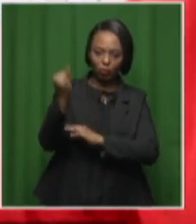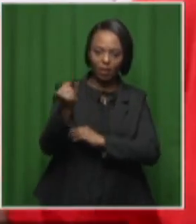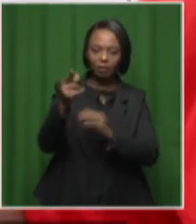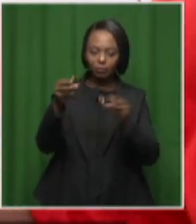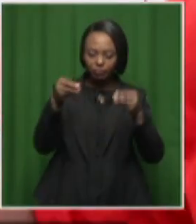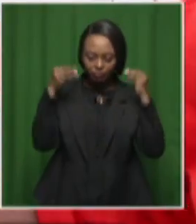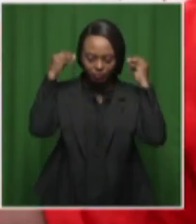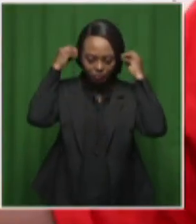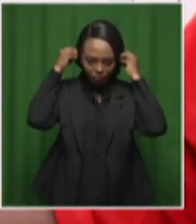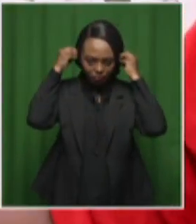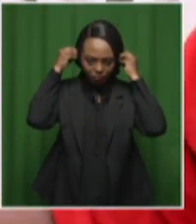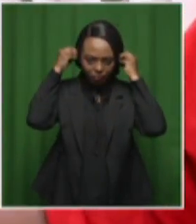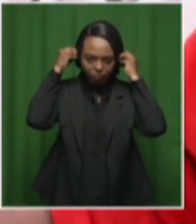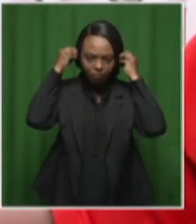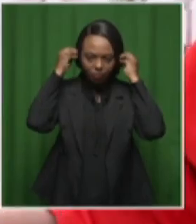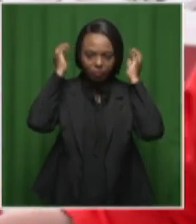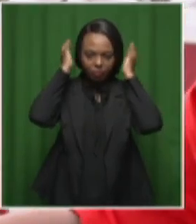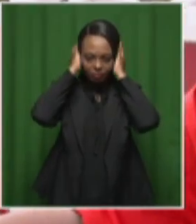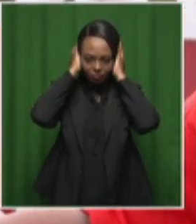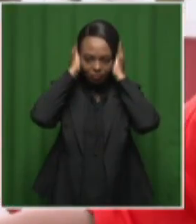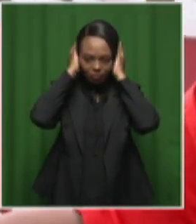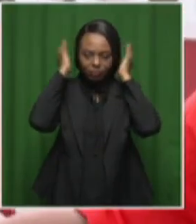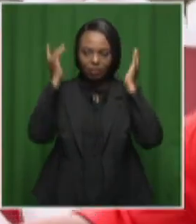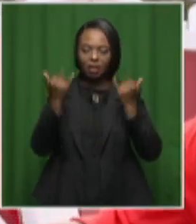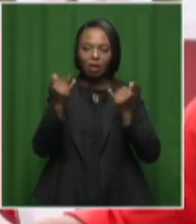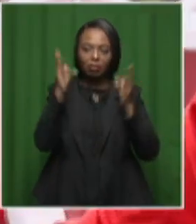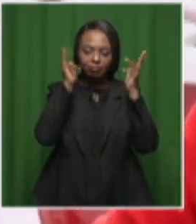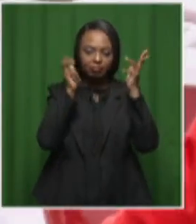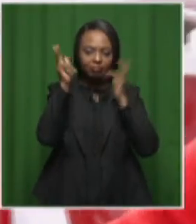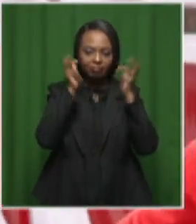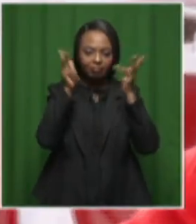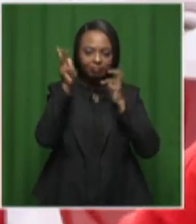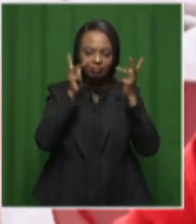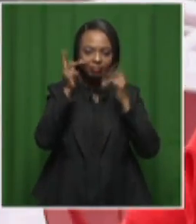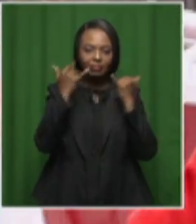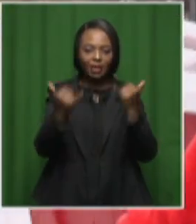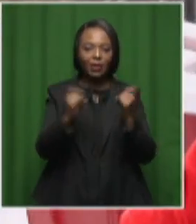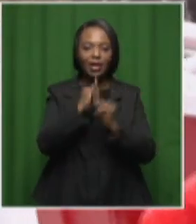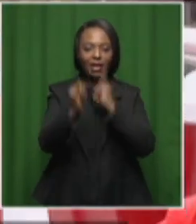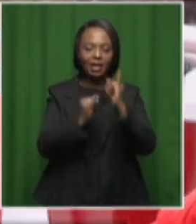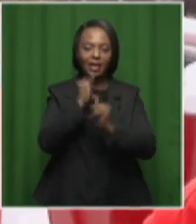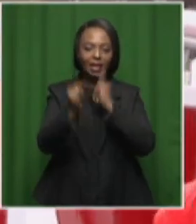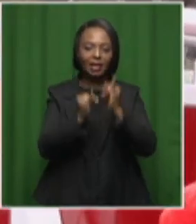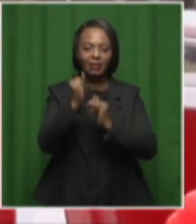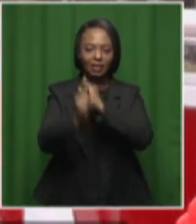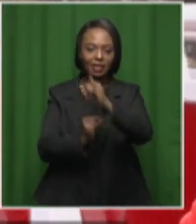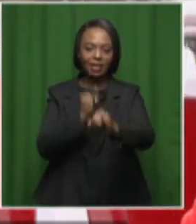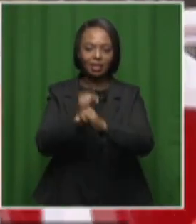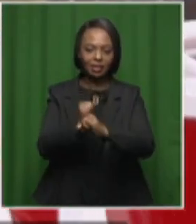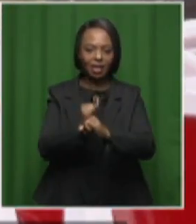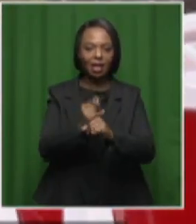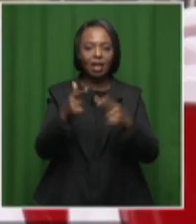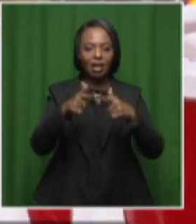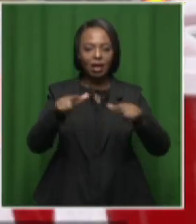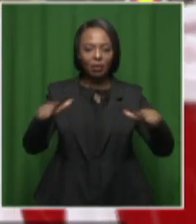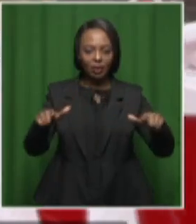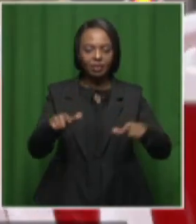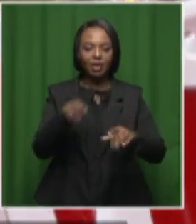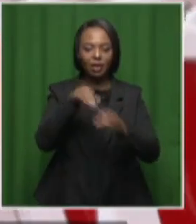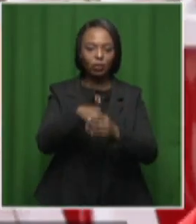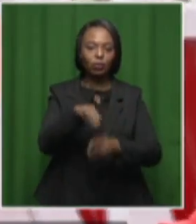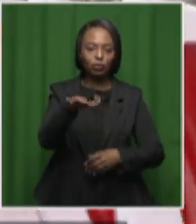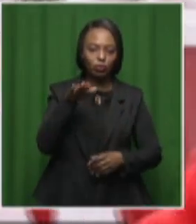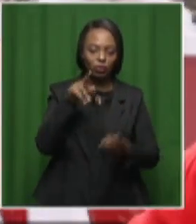given headphones, you plug yourself in. Our commentary is available in 11 international languages, including Zulu